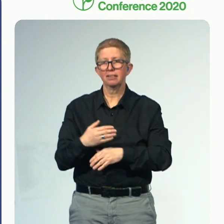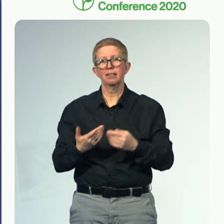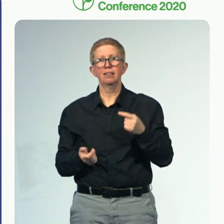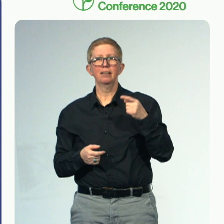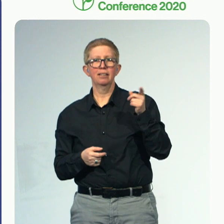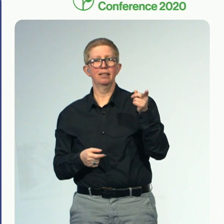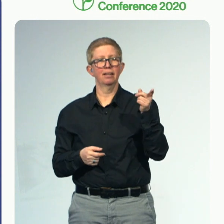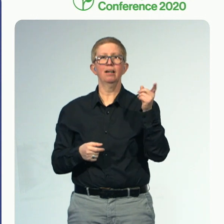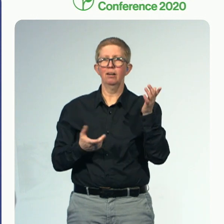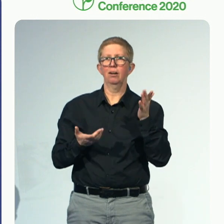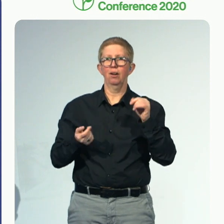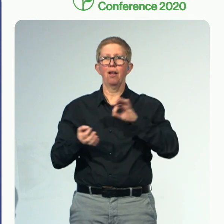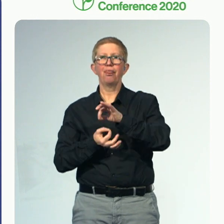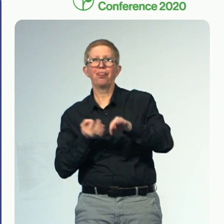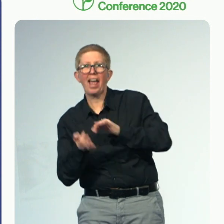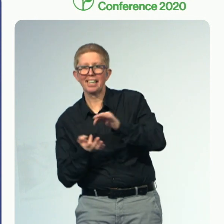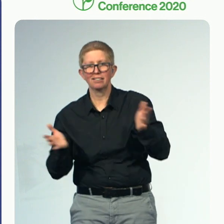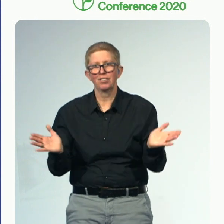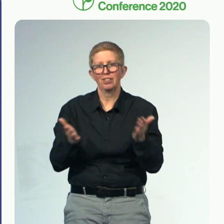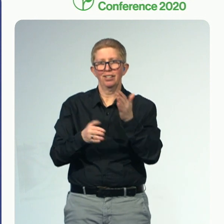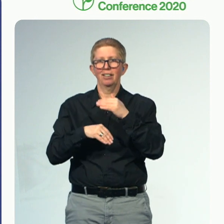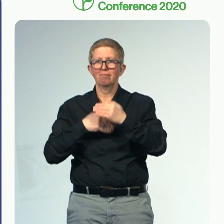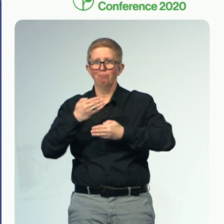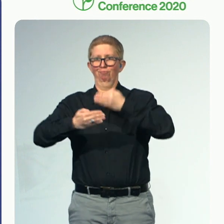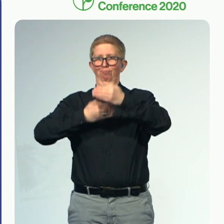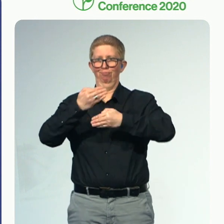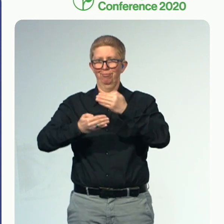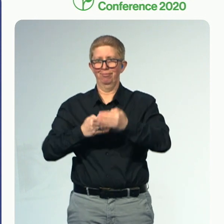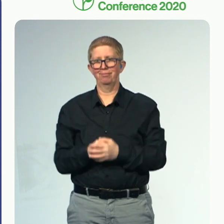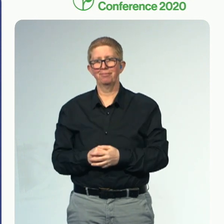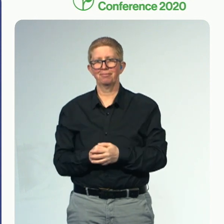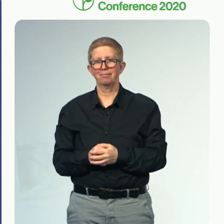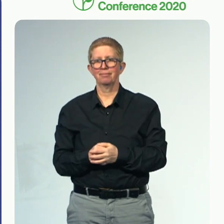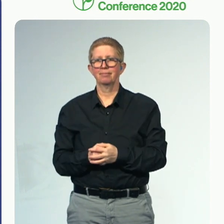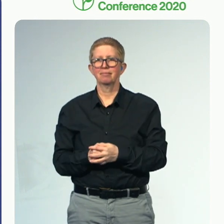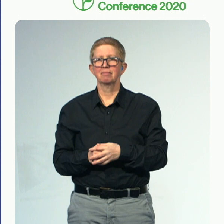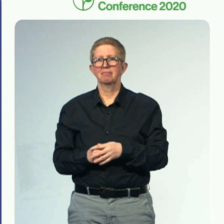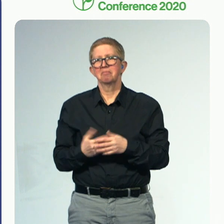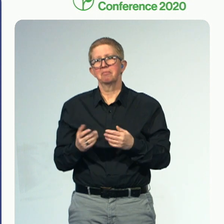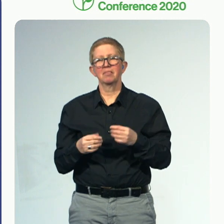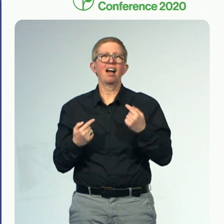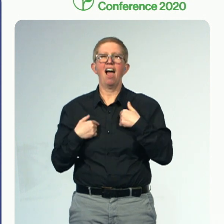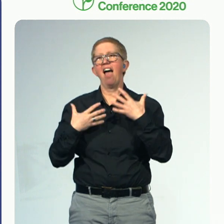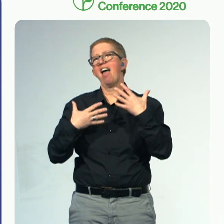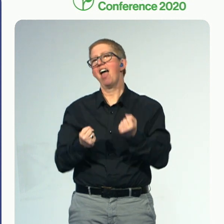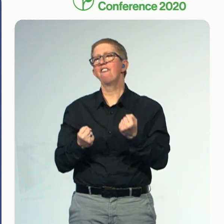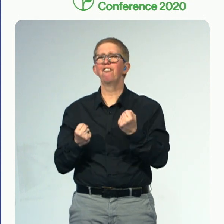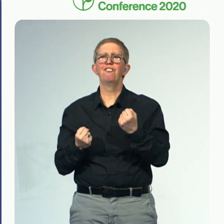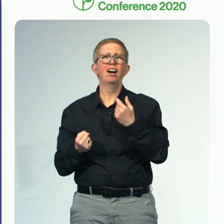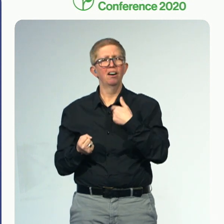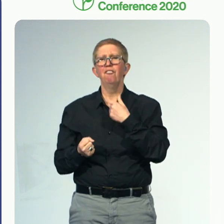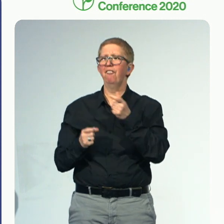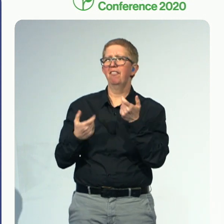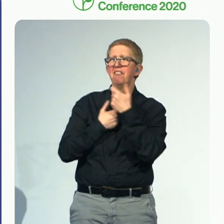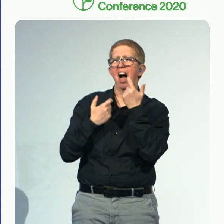those, because my parents couldn't afford the fancy vision therapy, occupational therapy. So there are things in our current